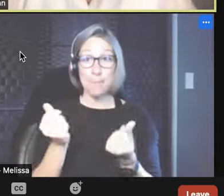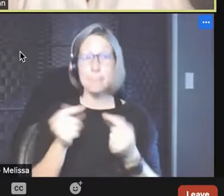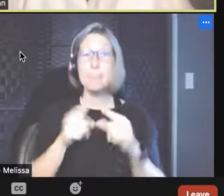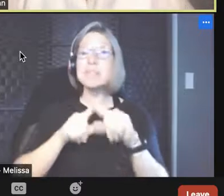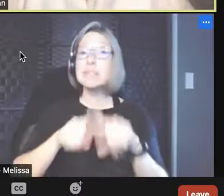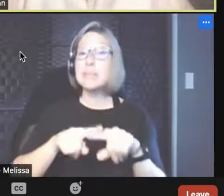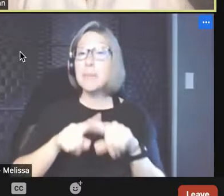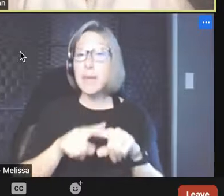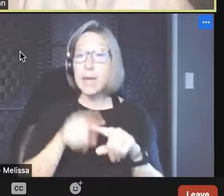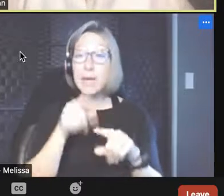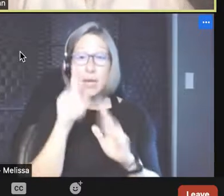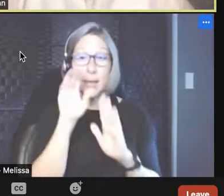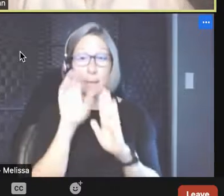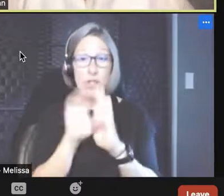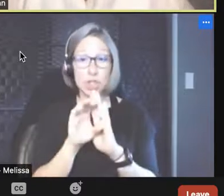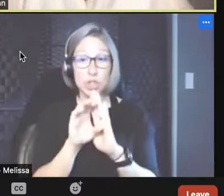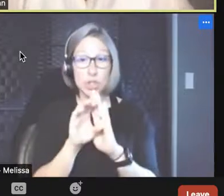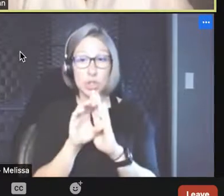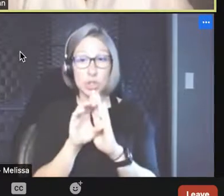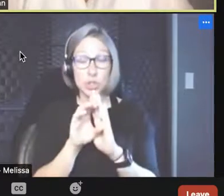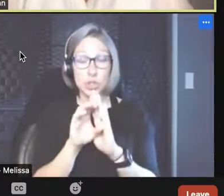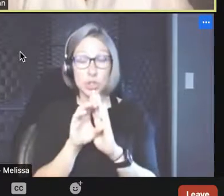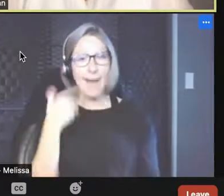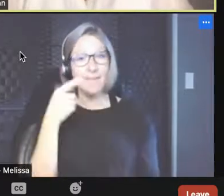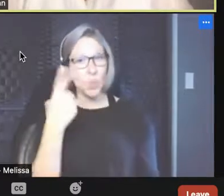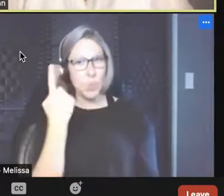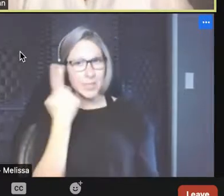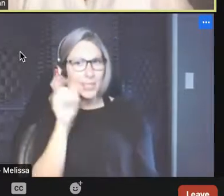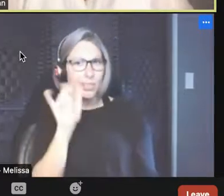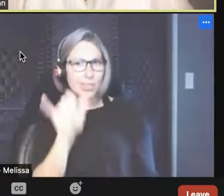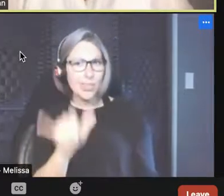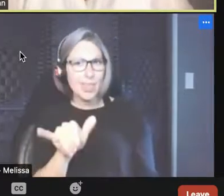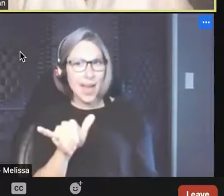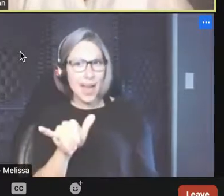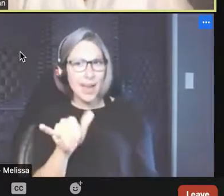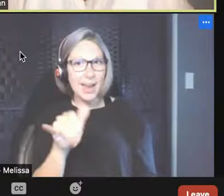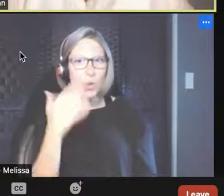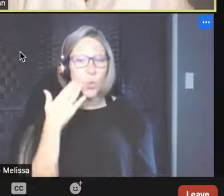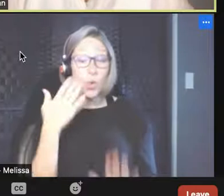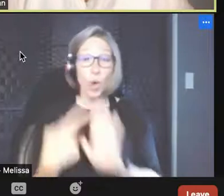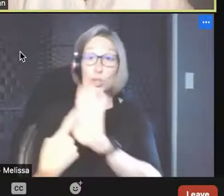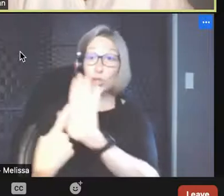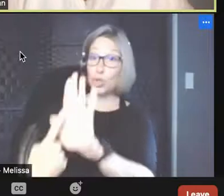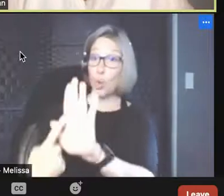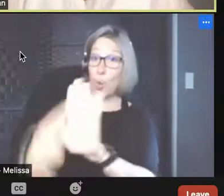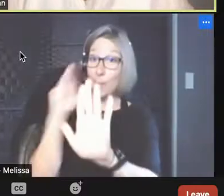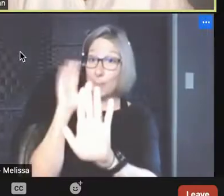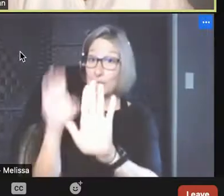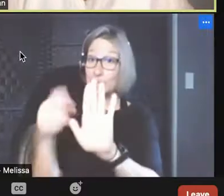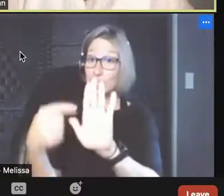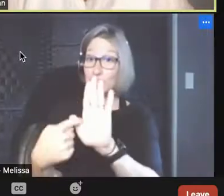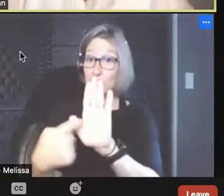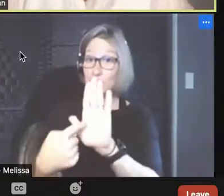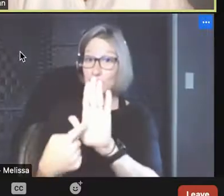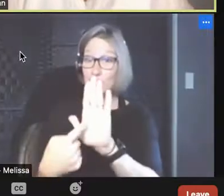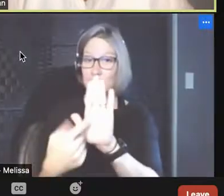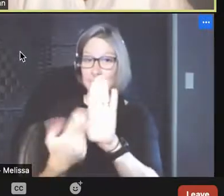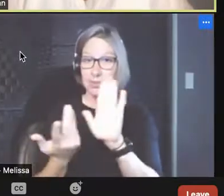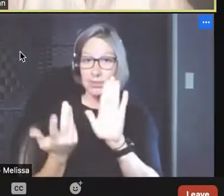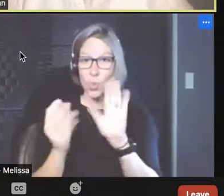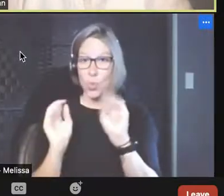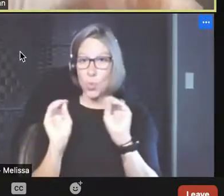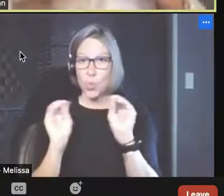thought about that very much? Have we thought about the fact that when you show a child a picture of something, there isn't any support